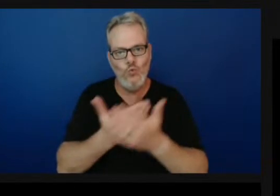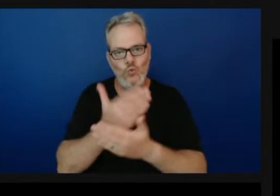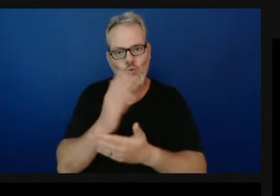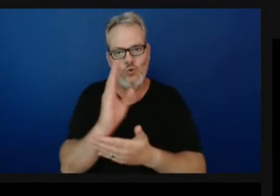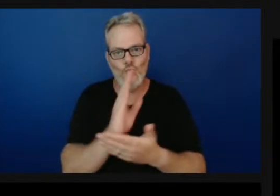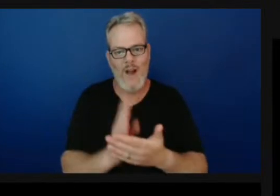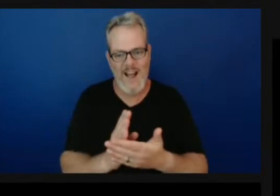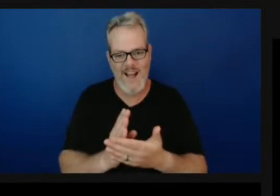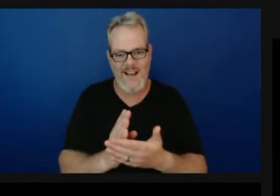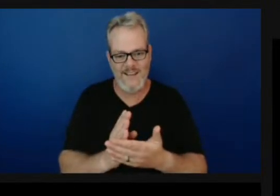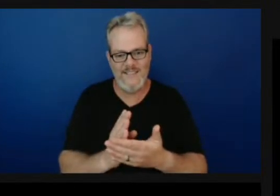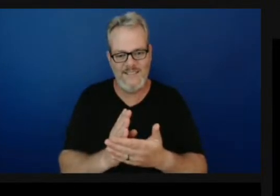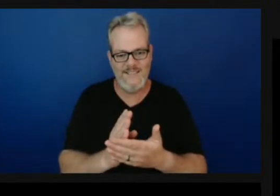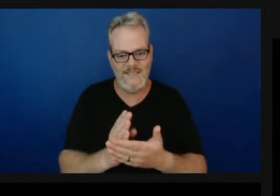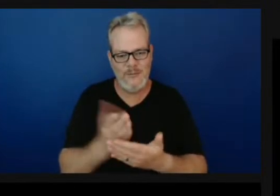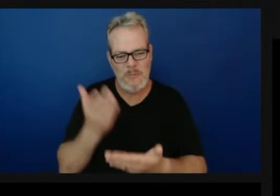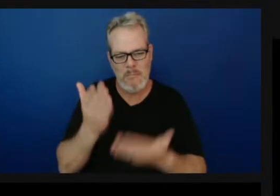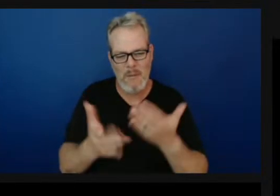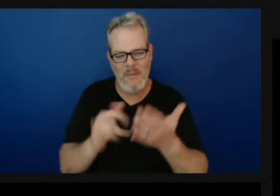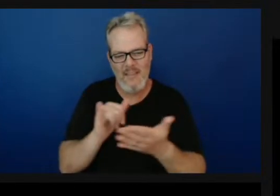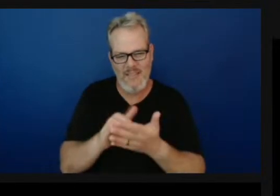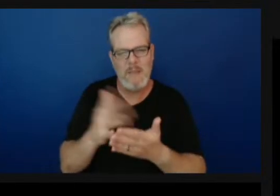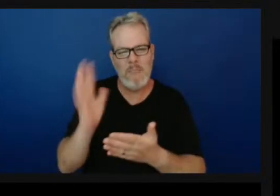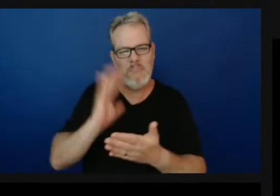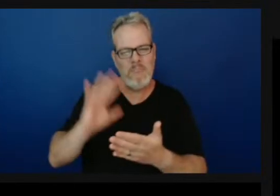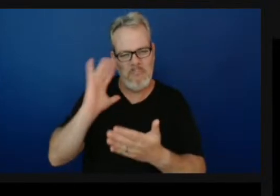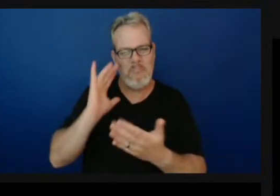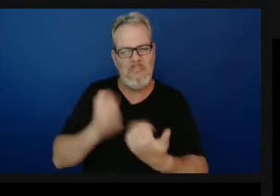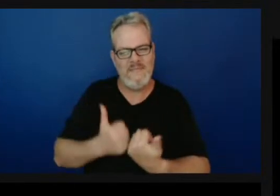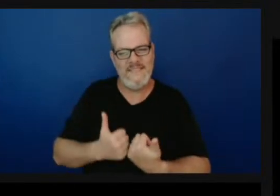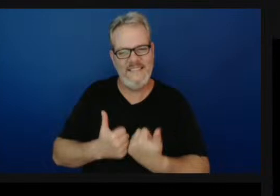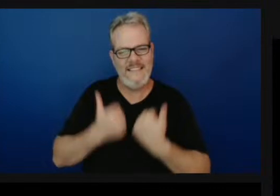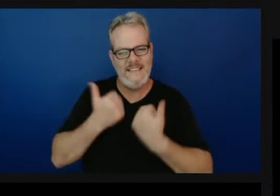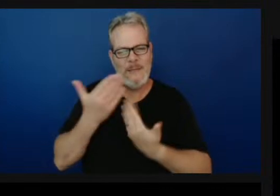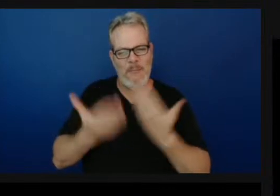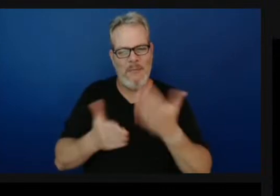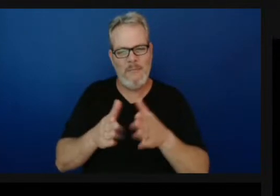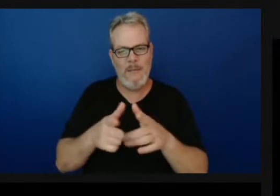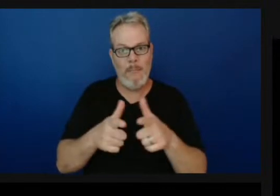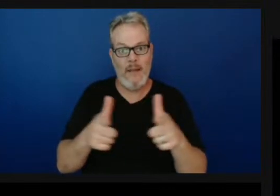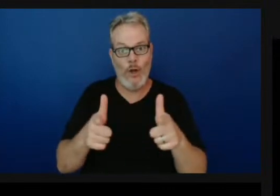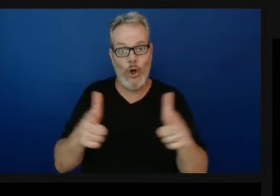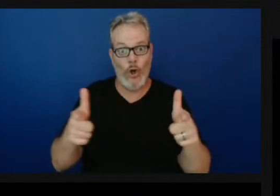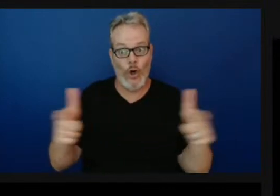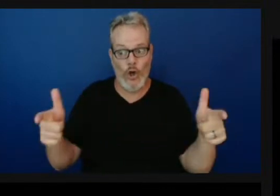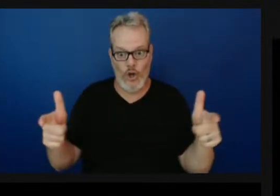it. So it likely was a pre-existing one that perhaps widened.